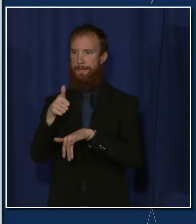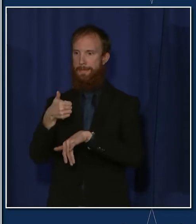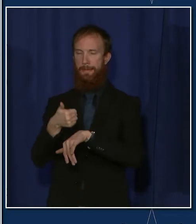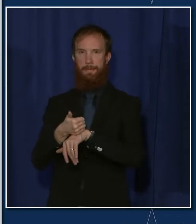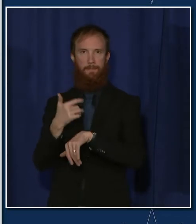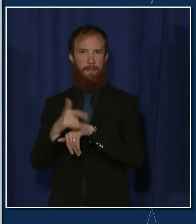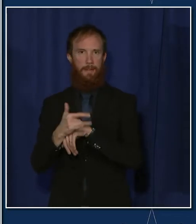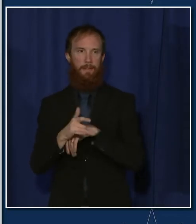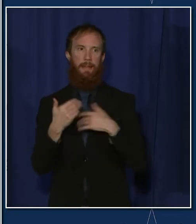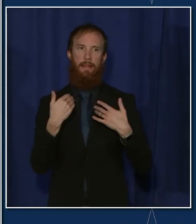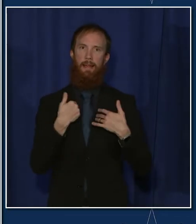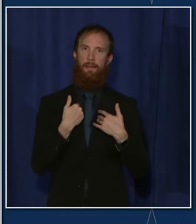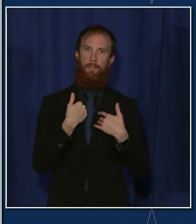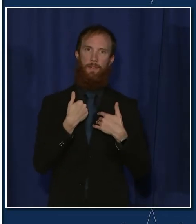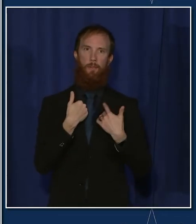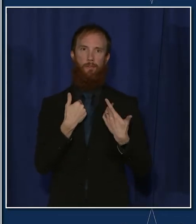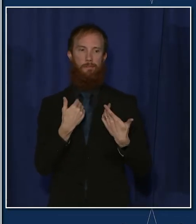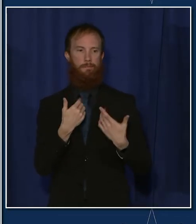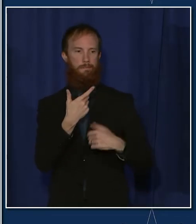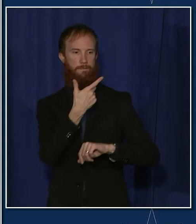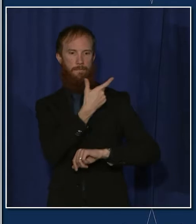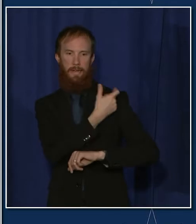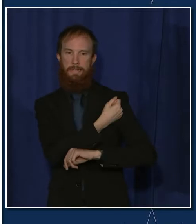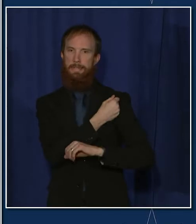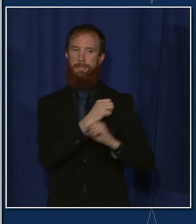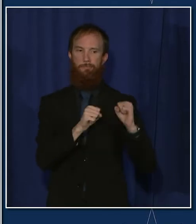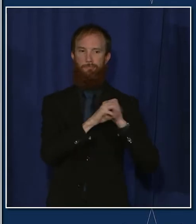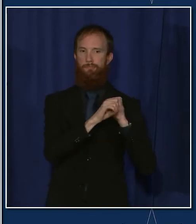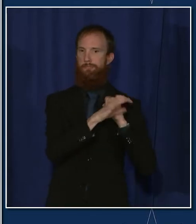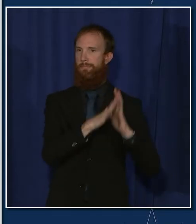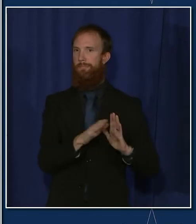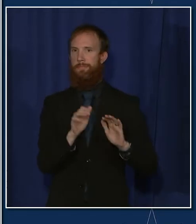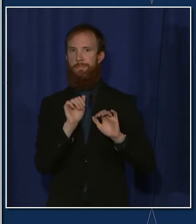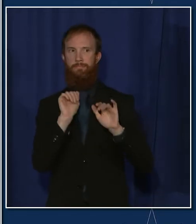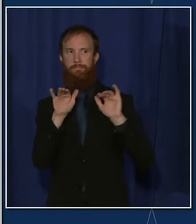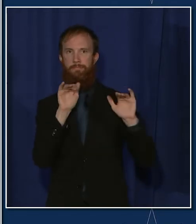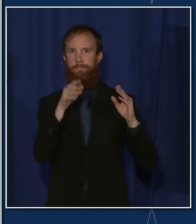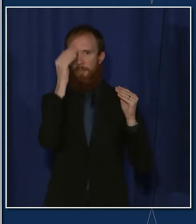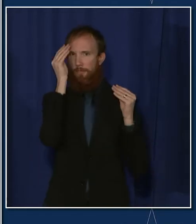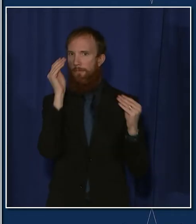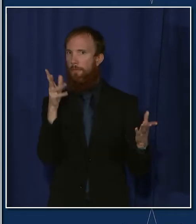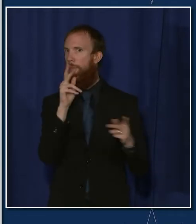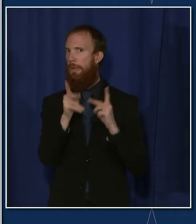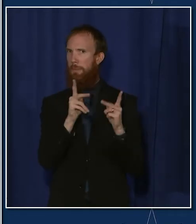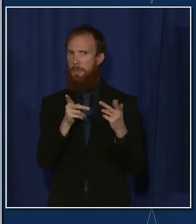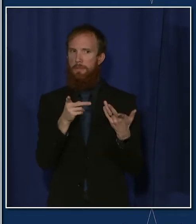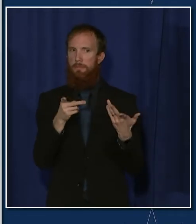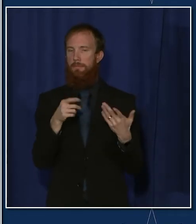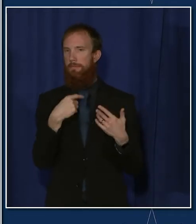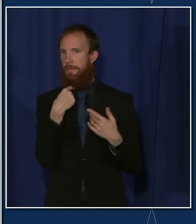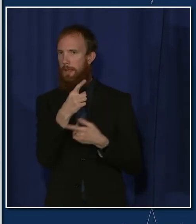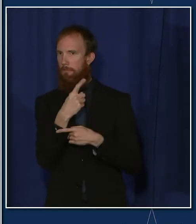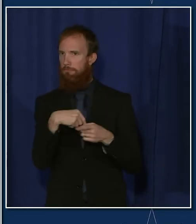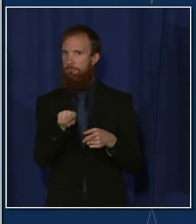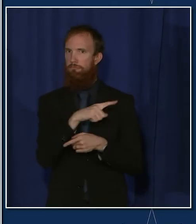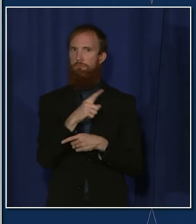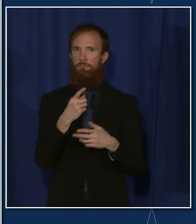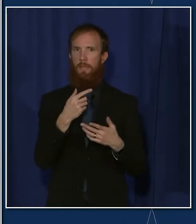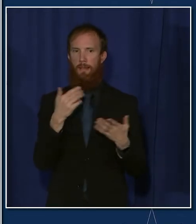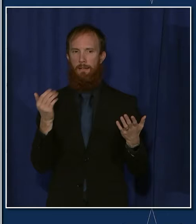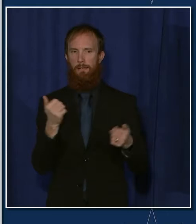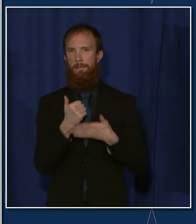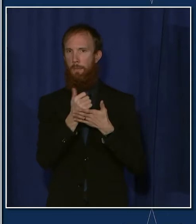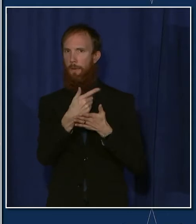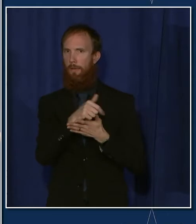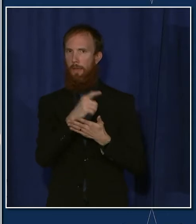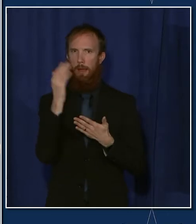vaccine ambassadors, doing a lot of education, really working to make sure that City of Chicago employees are also being prioritized in getting the